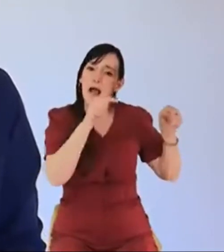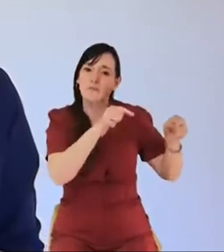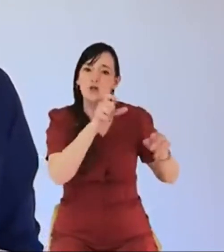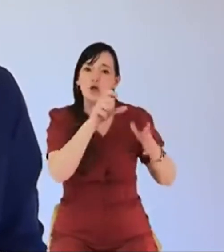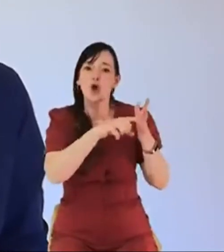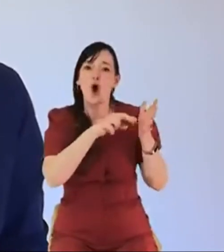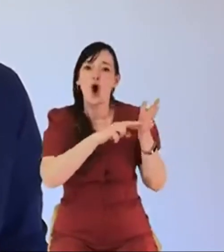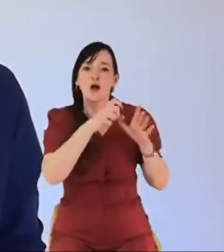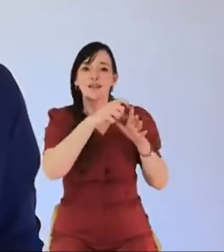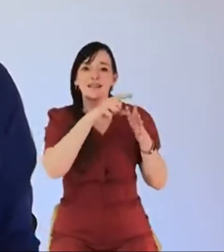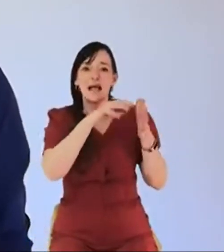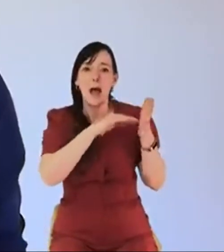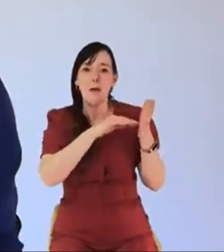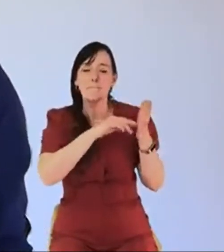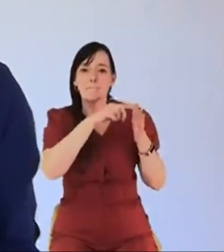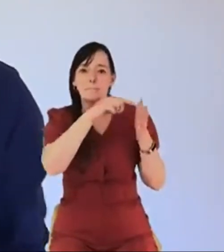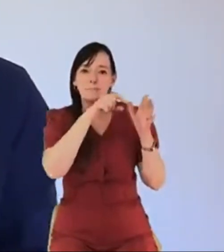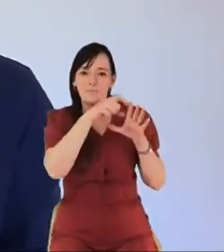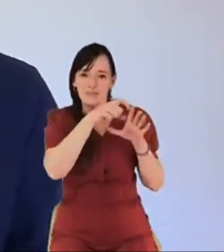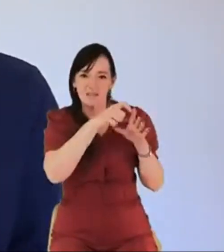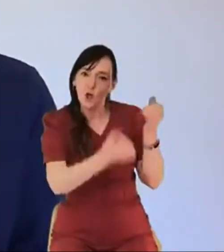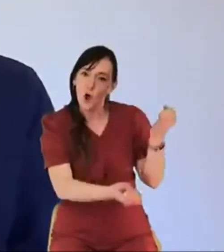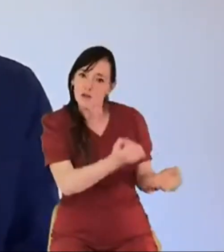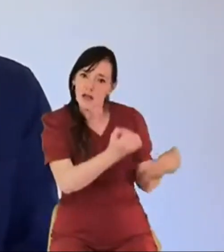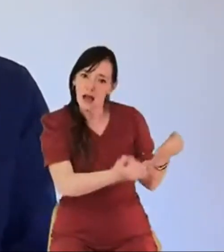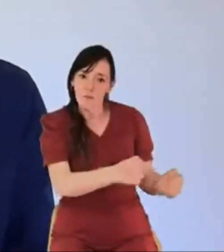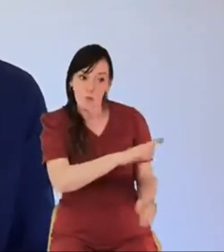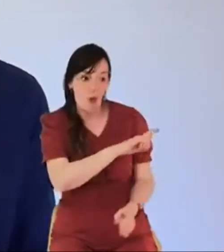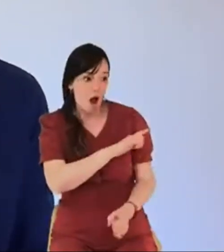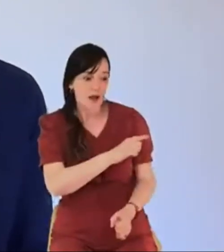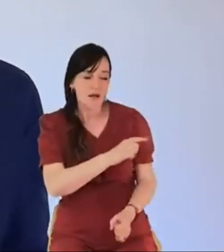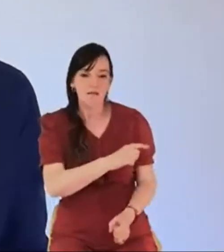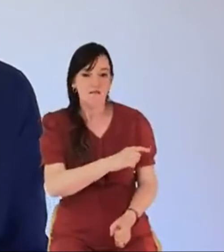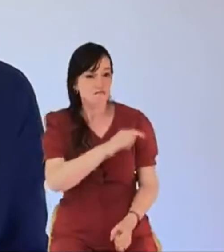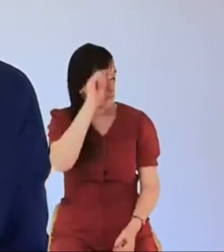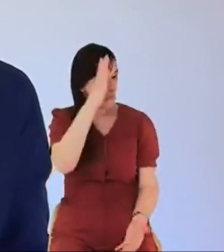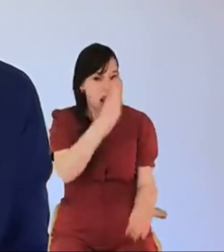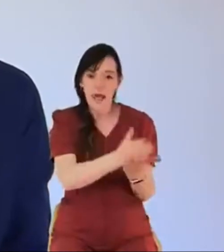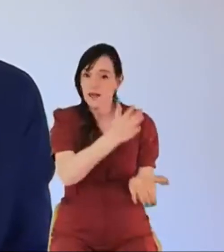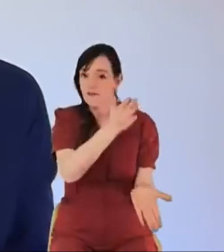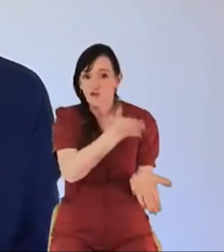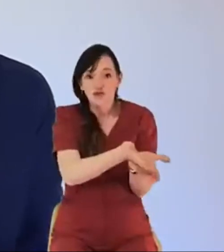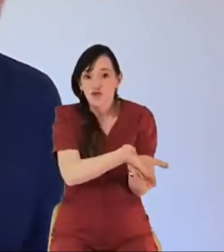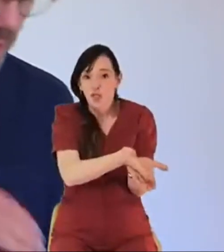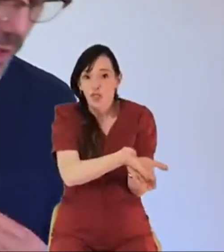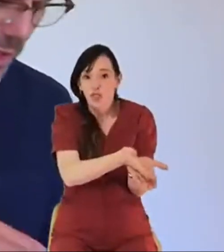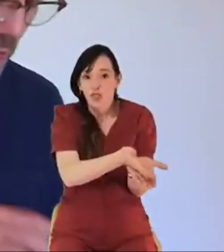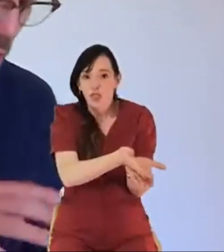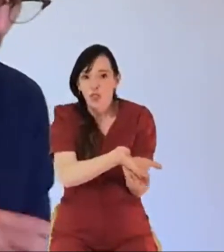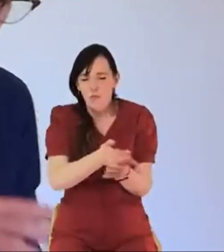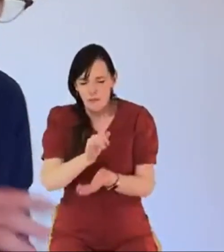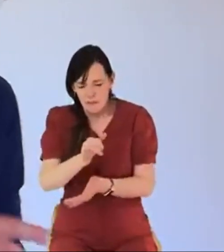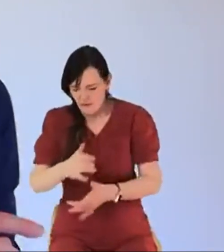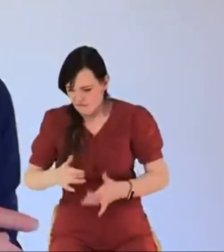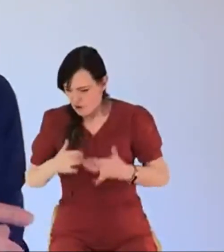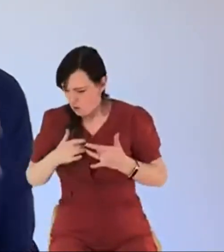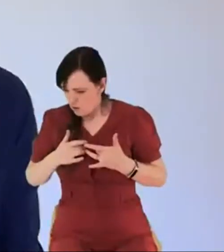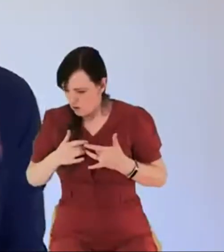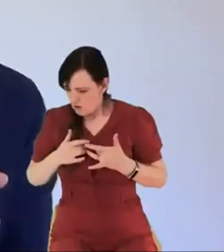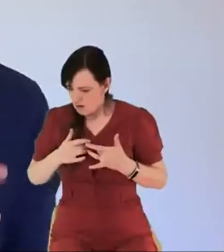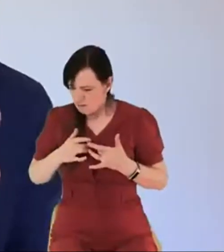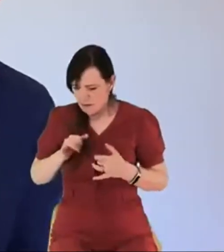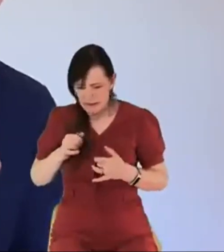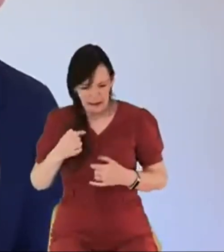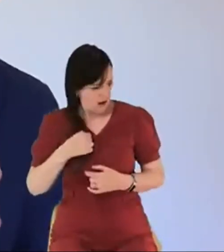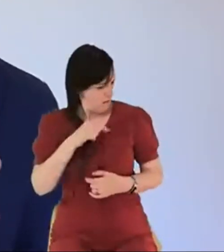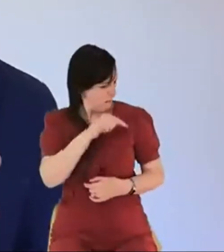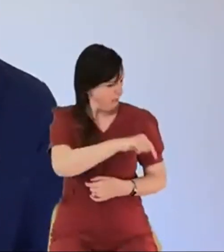and that's what we fear what what if that's me and paul is reassuring us saying god chose you to